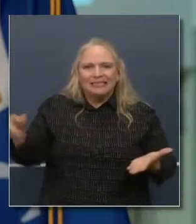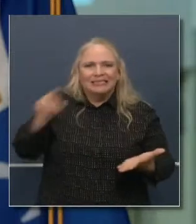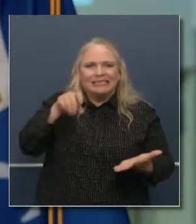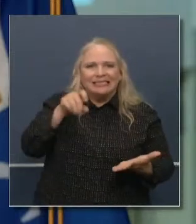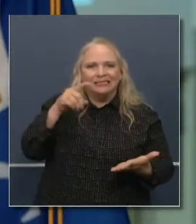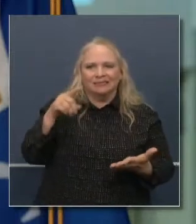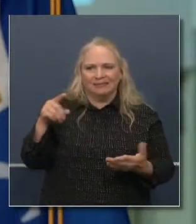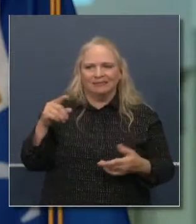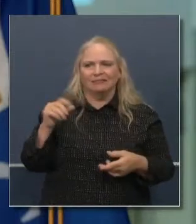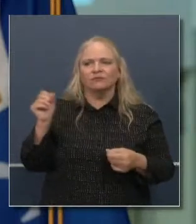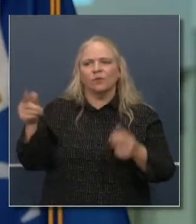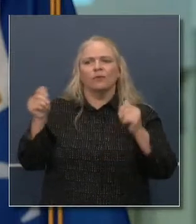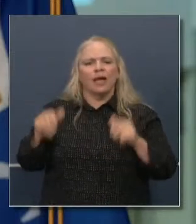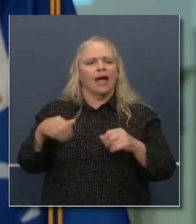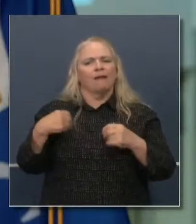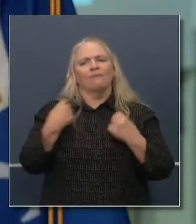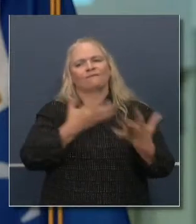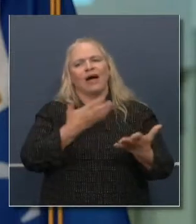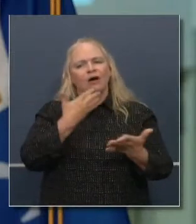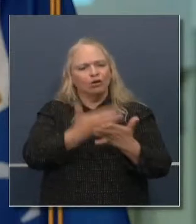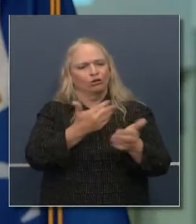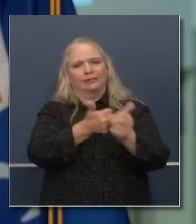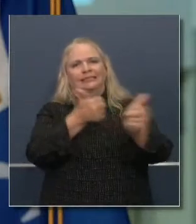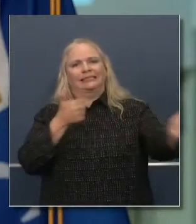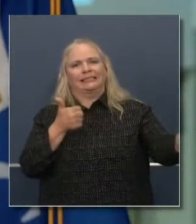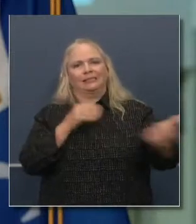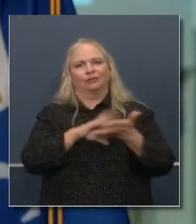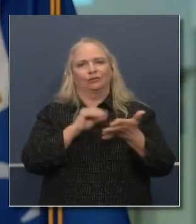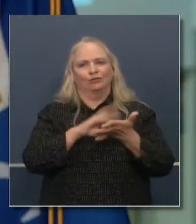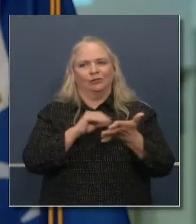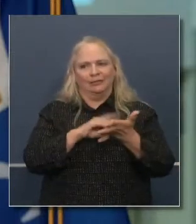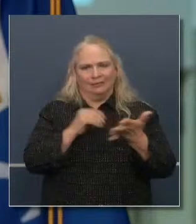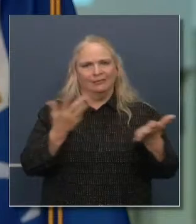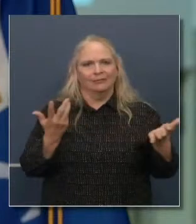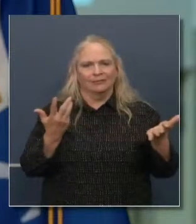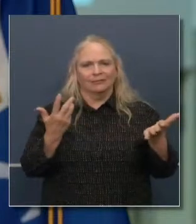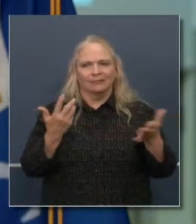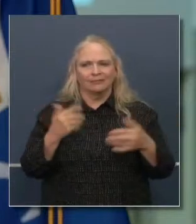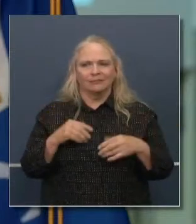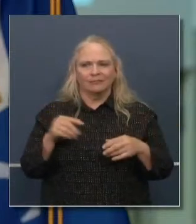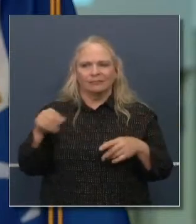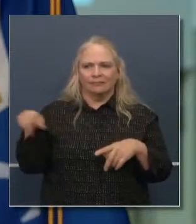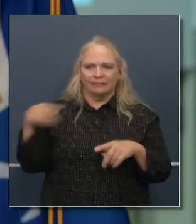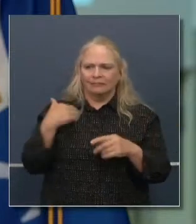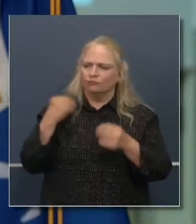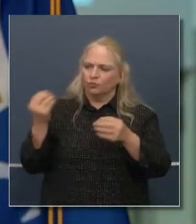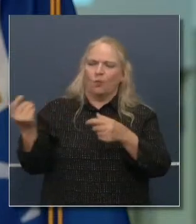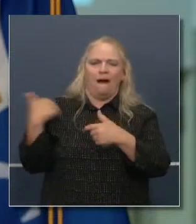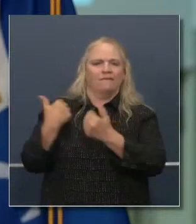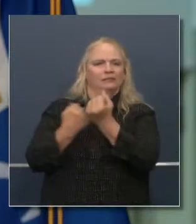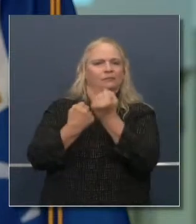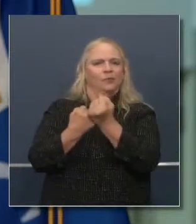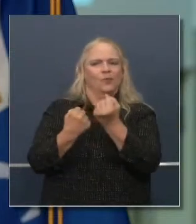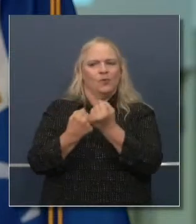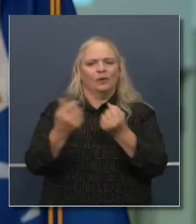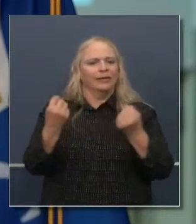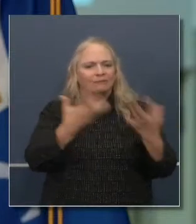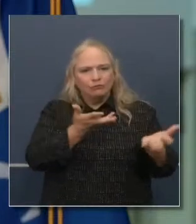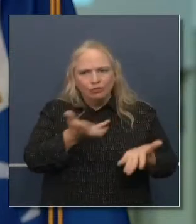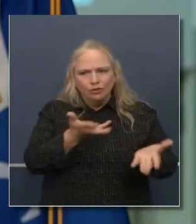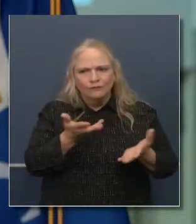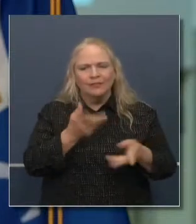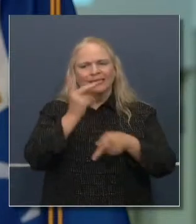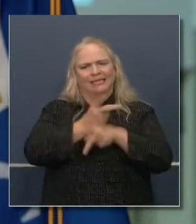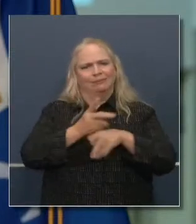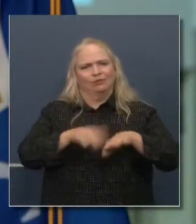to make sure that we have the resources to continue to do more to close that divide and to keep our children and to